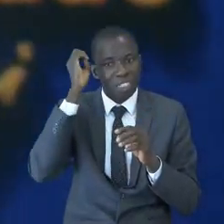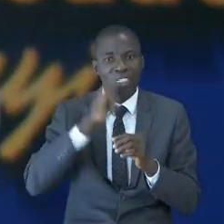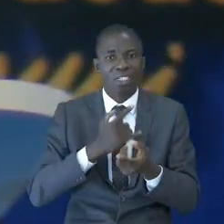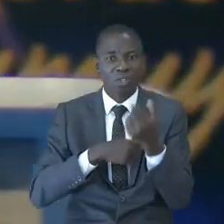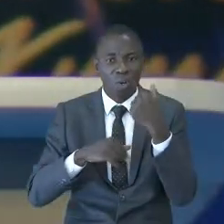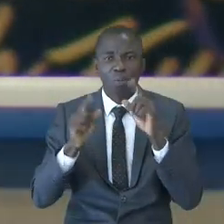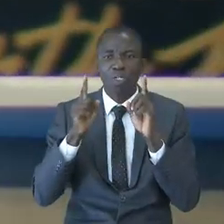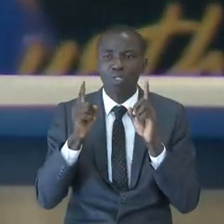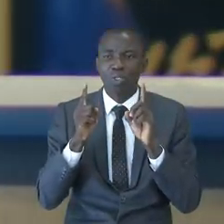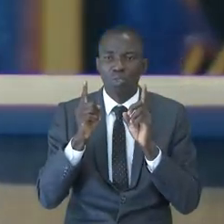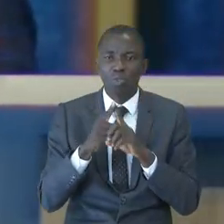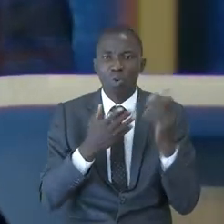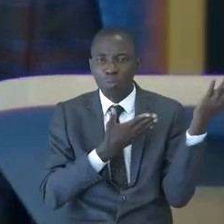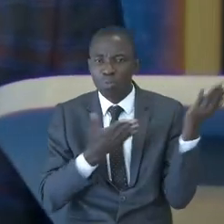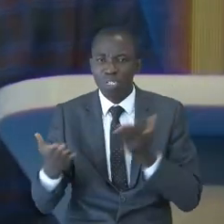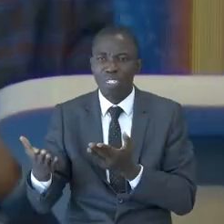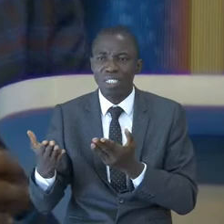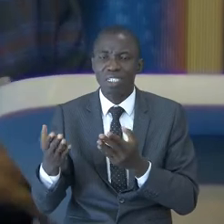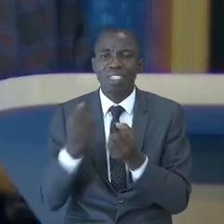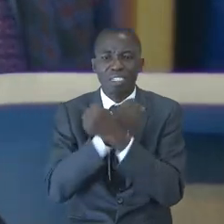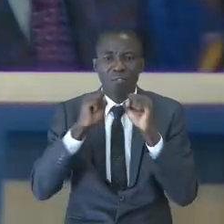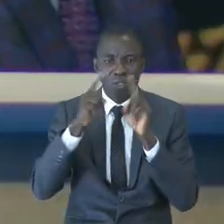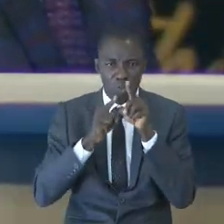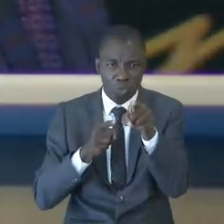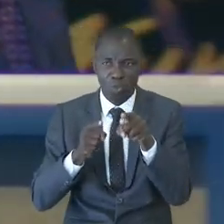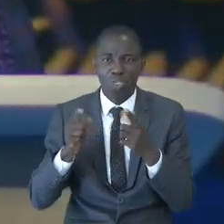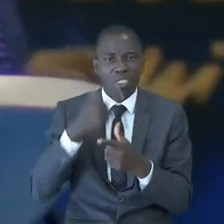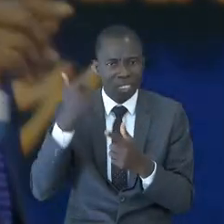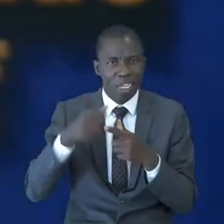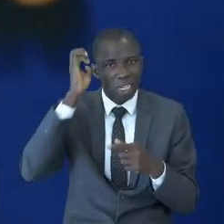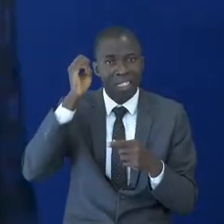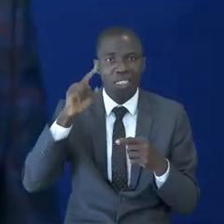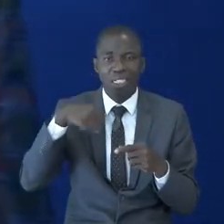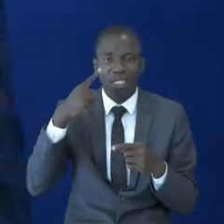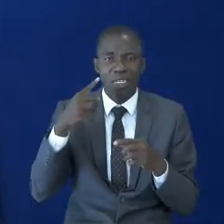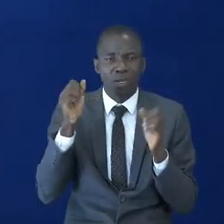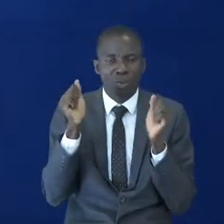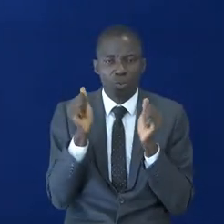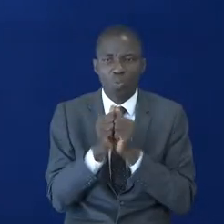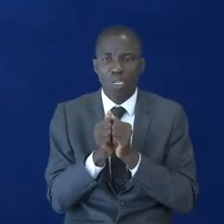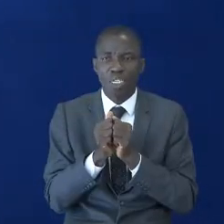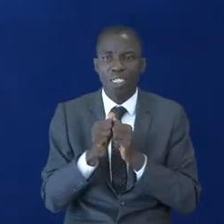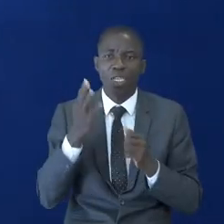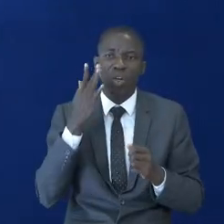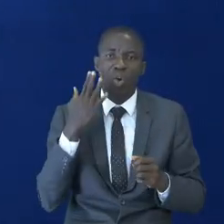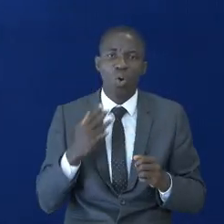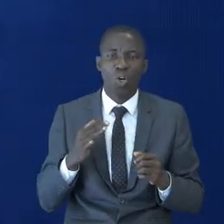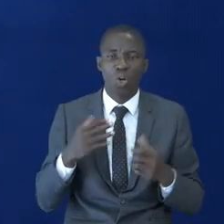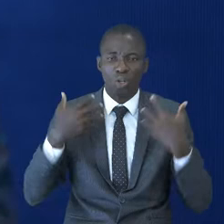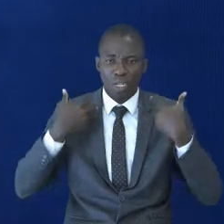to bring salvation to you. And then it says, with dyed garments from